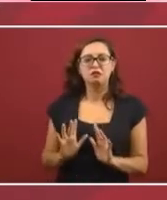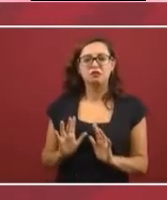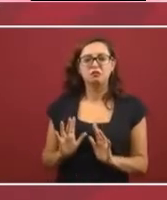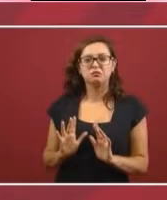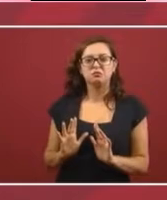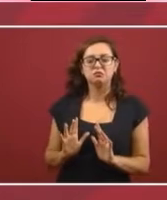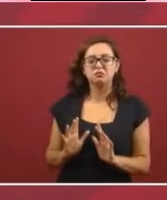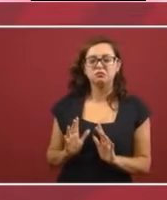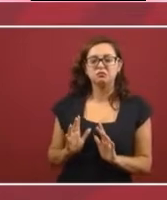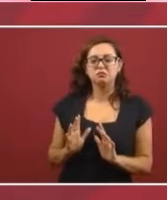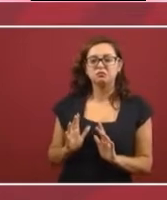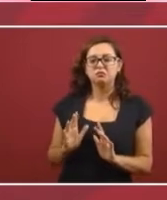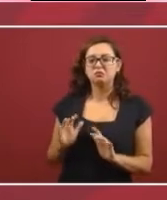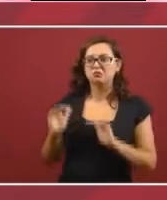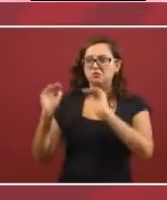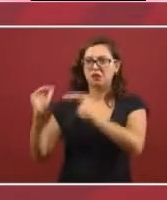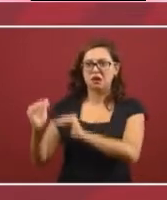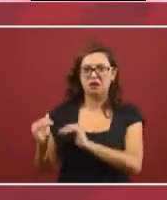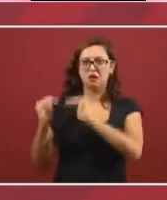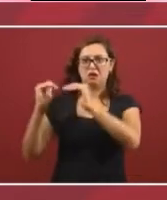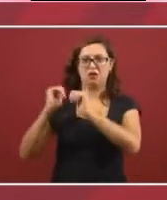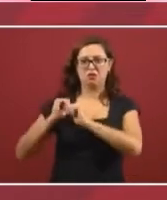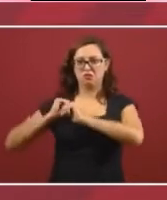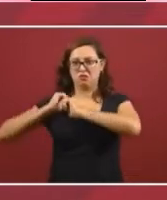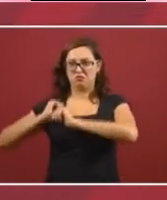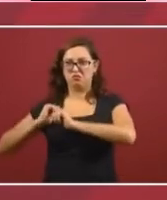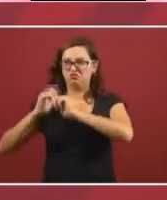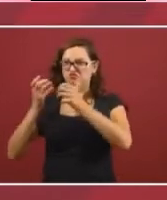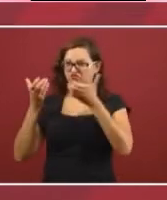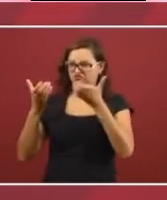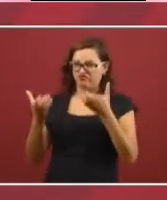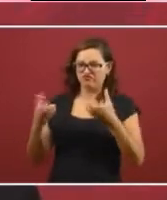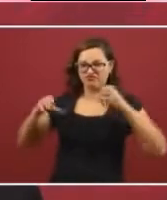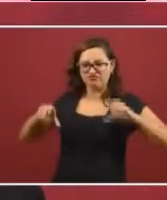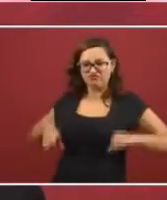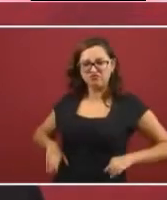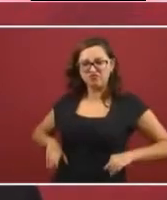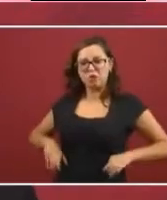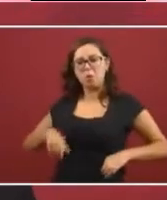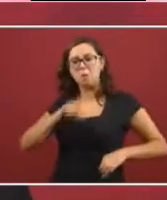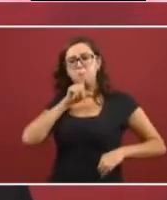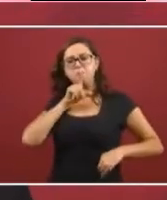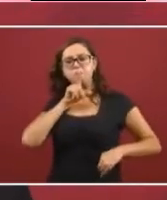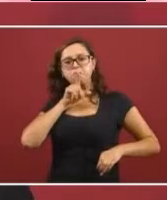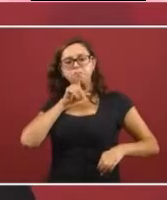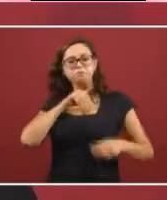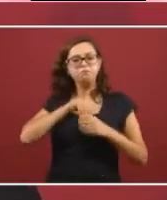And where it came from above. And they didn't say nothing about that.